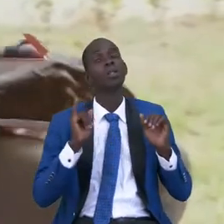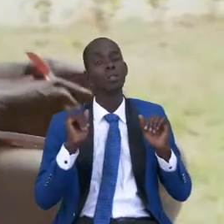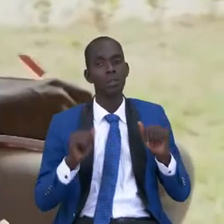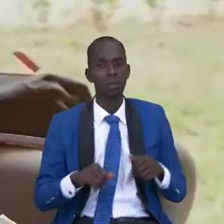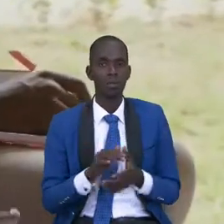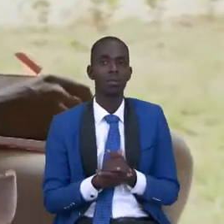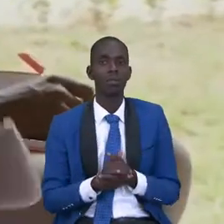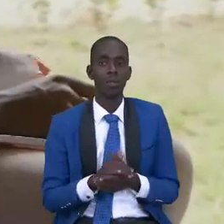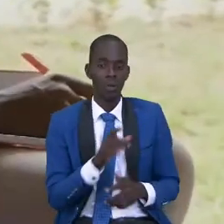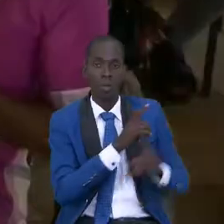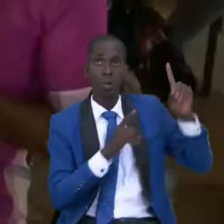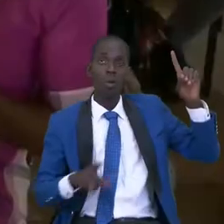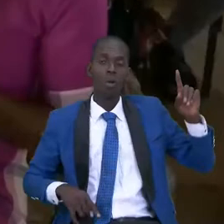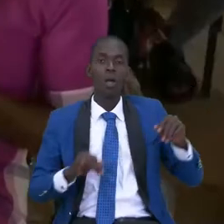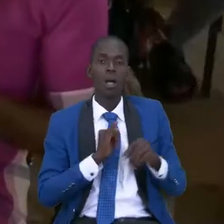Lord, I will.